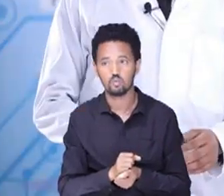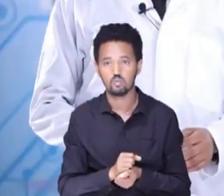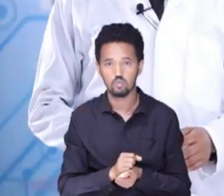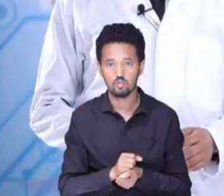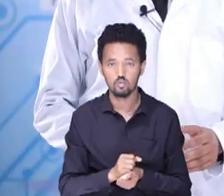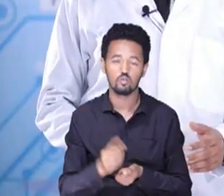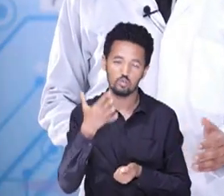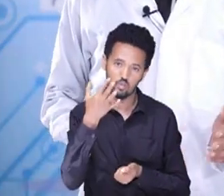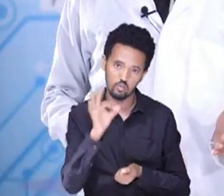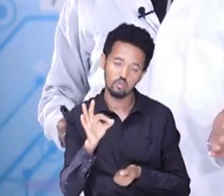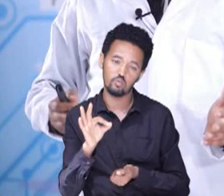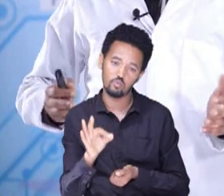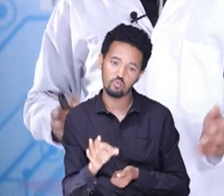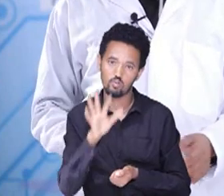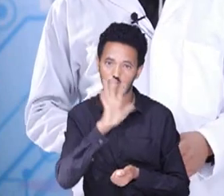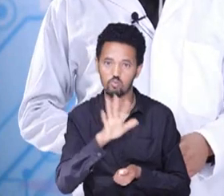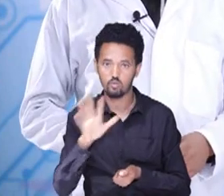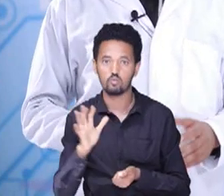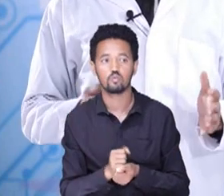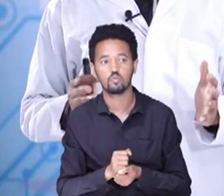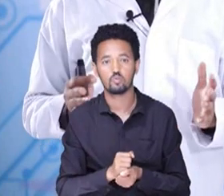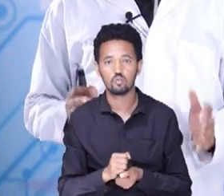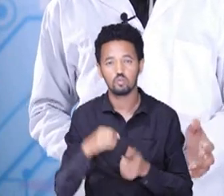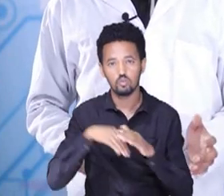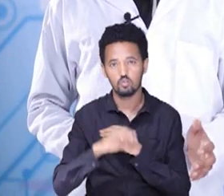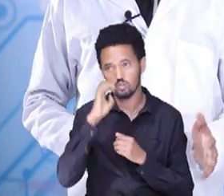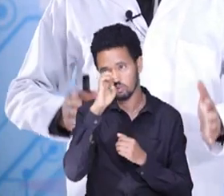The 1955 revised Constitution.